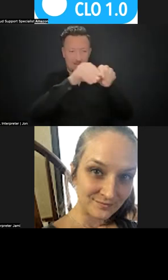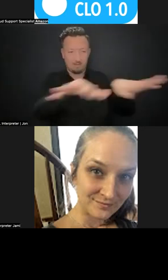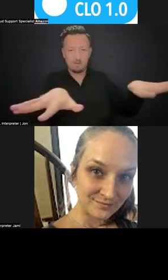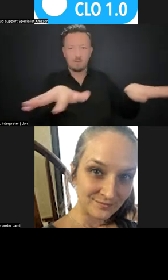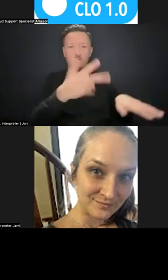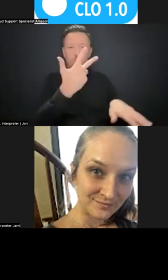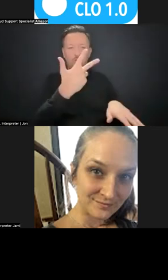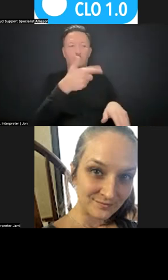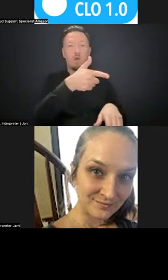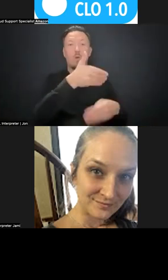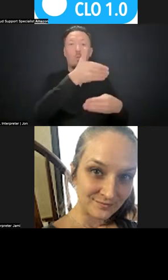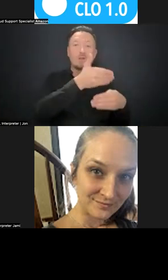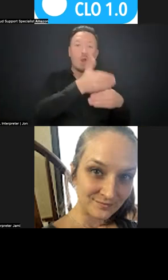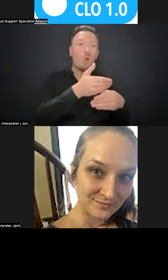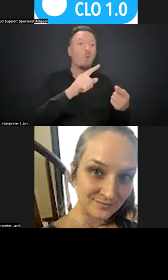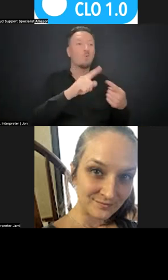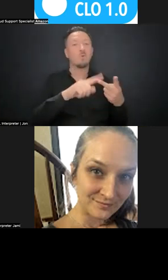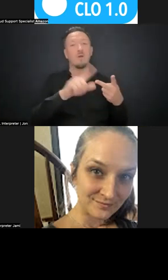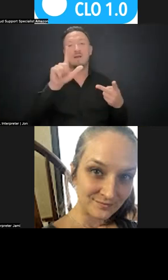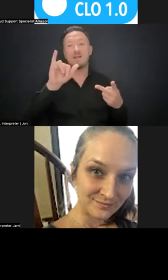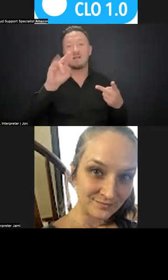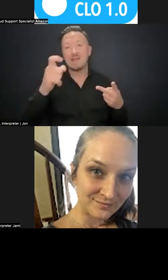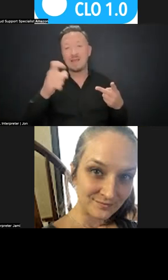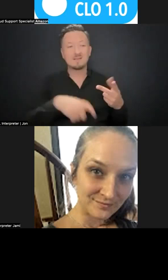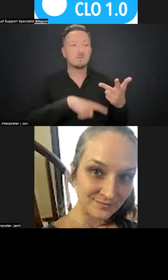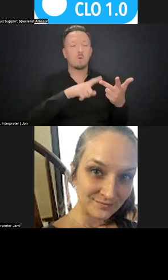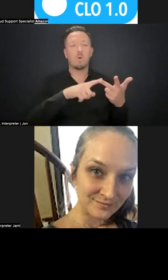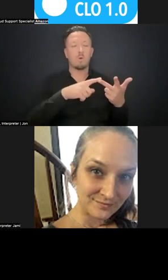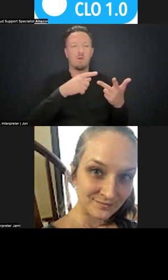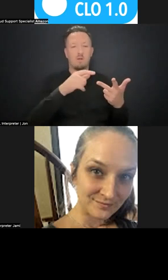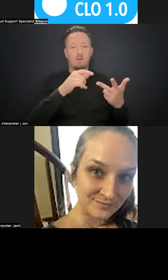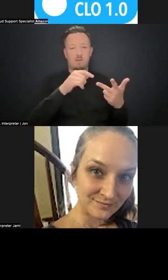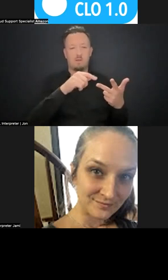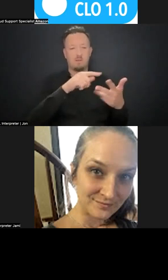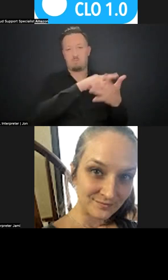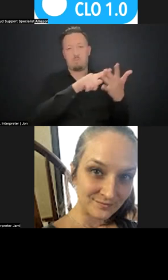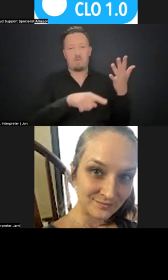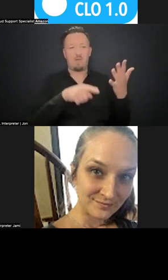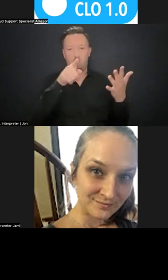put, Windows or Linux or something else, that you don't have to do.